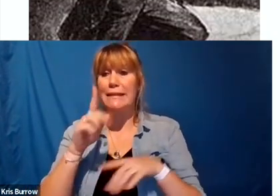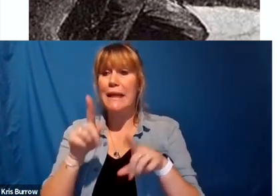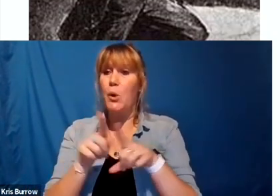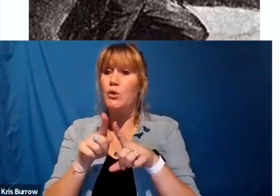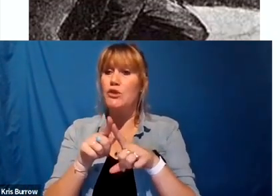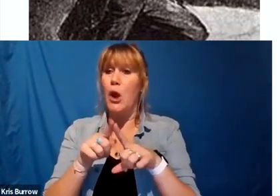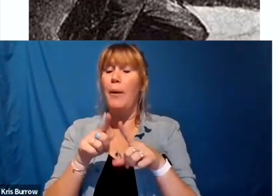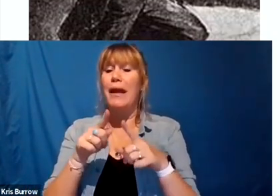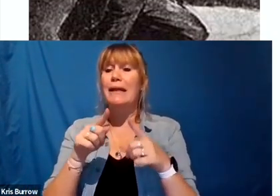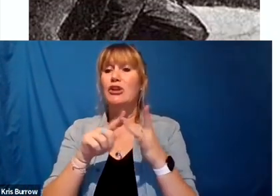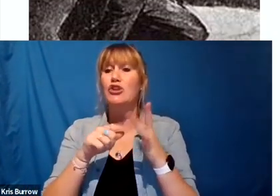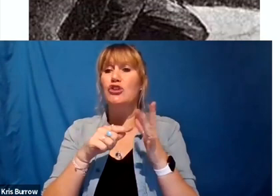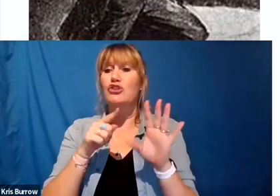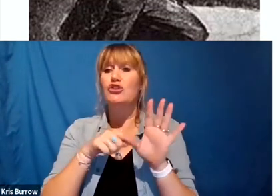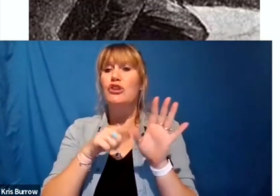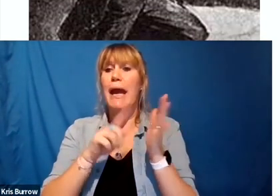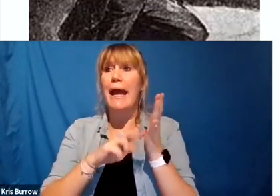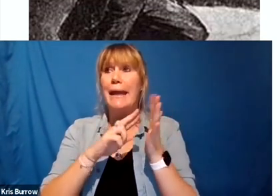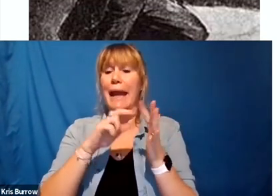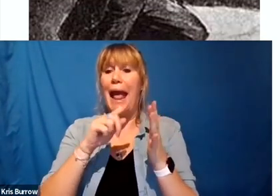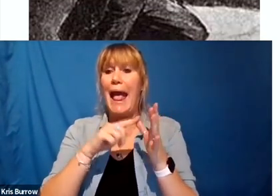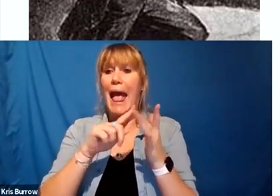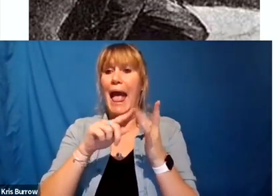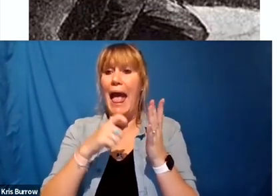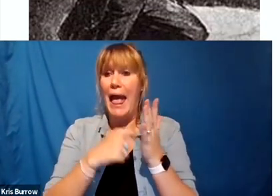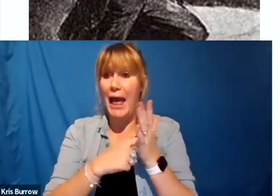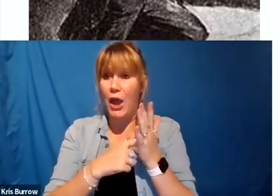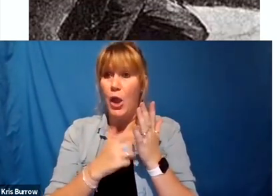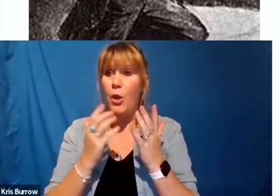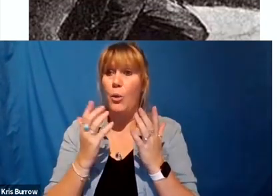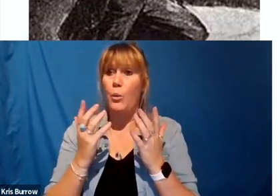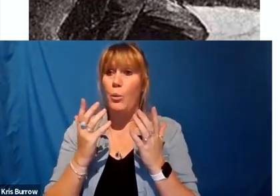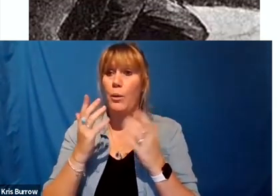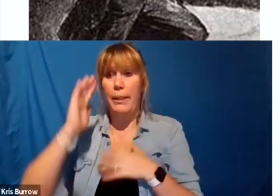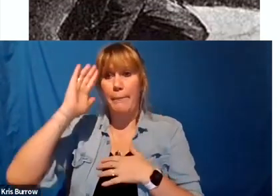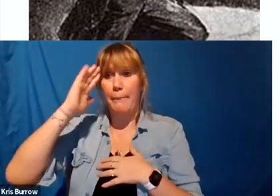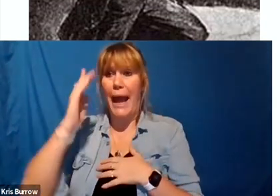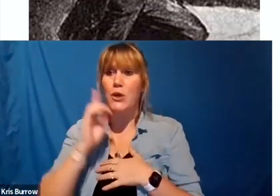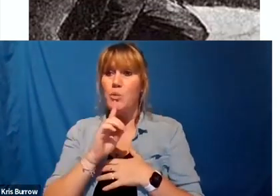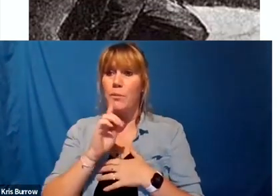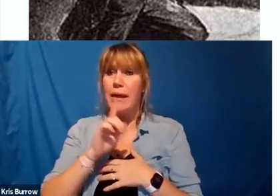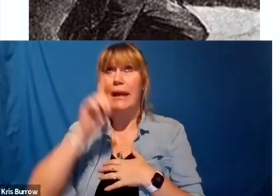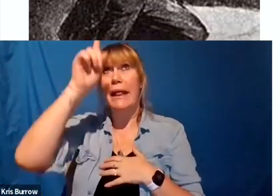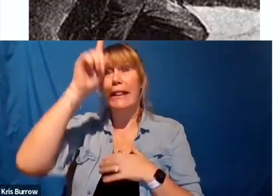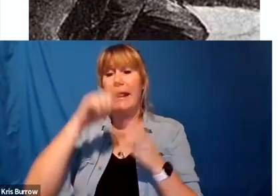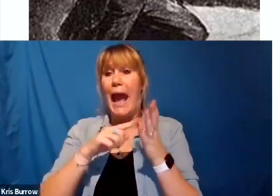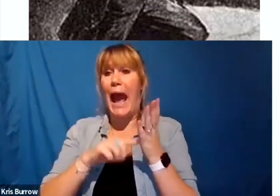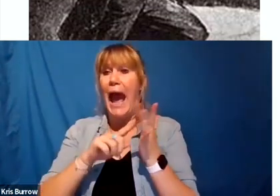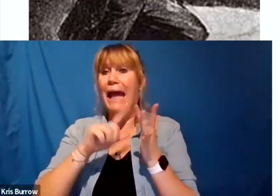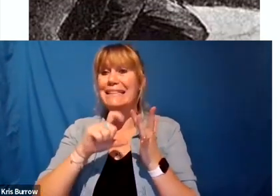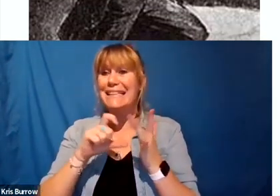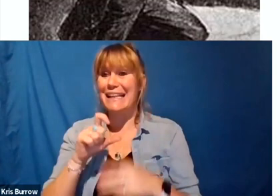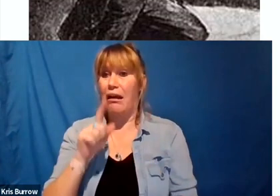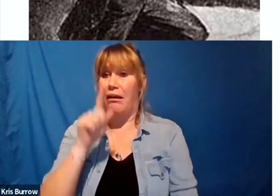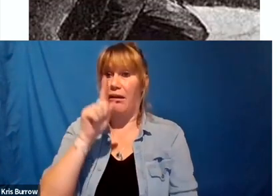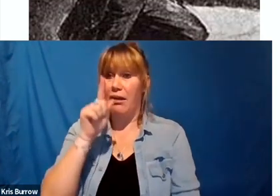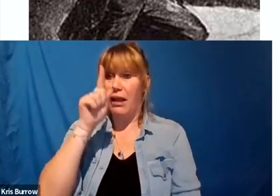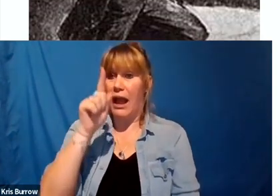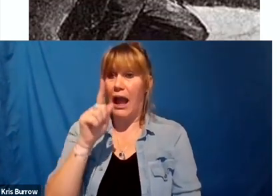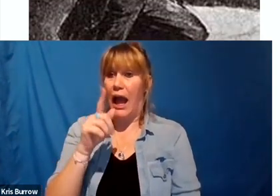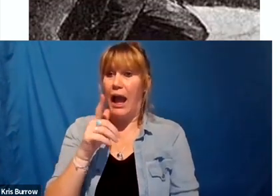the madwoman in the attic has come from the colonies and brought